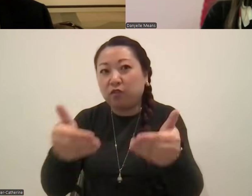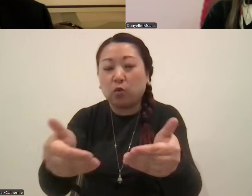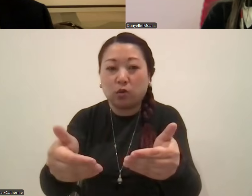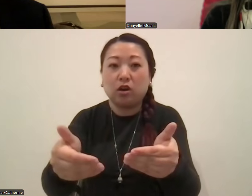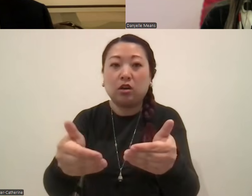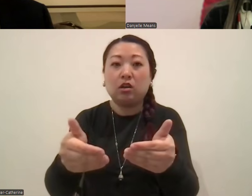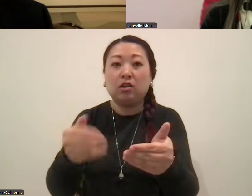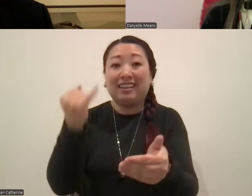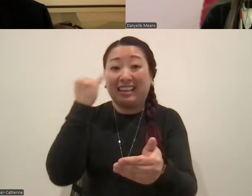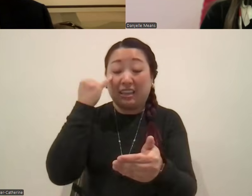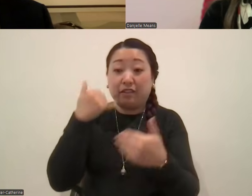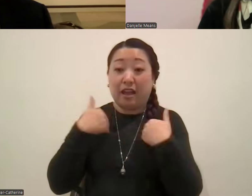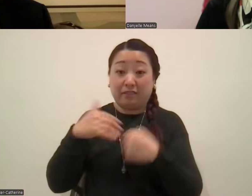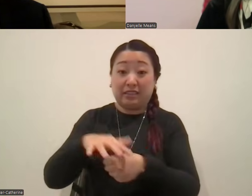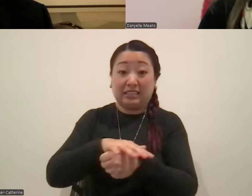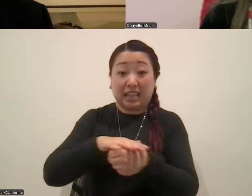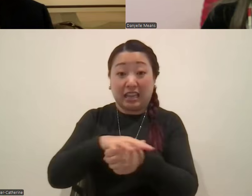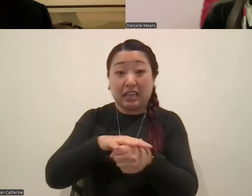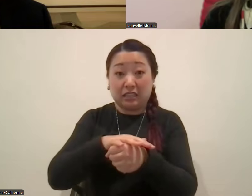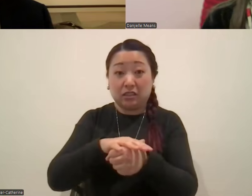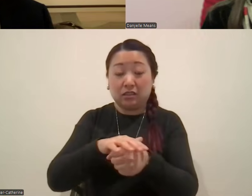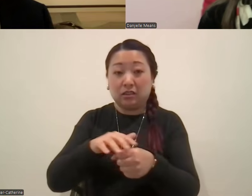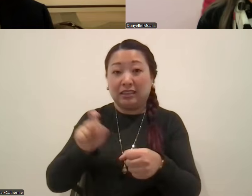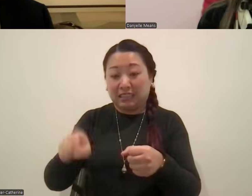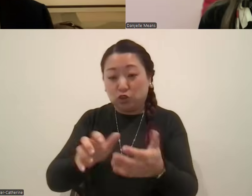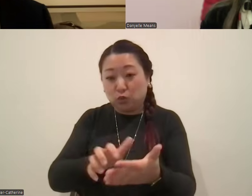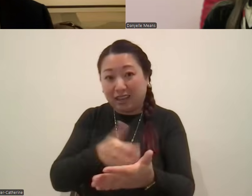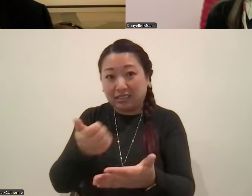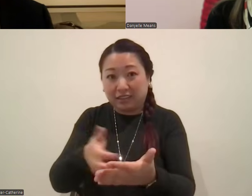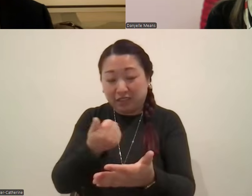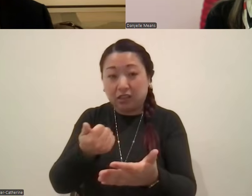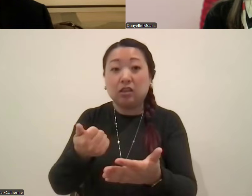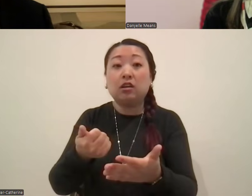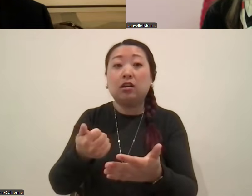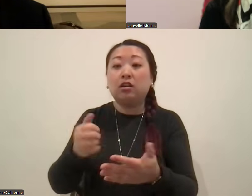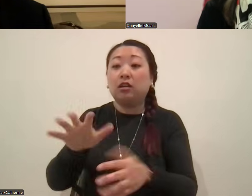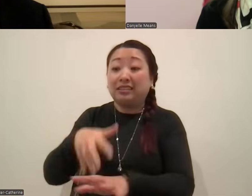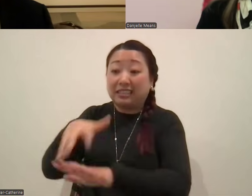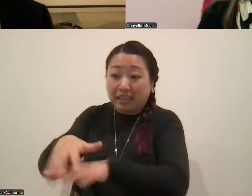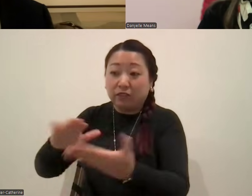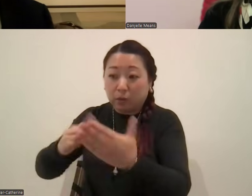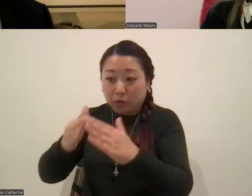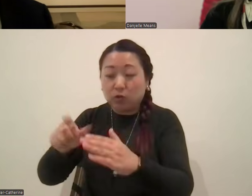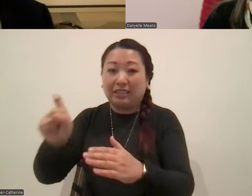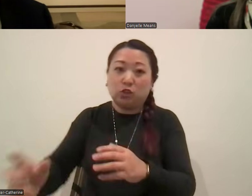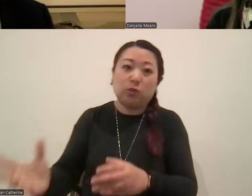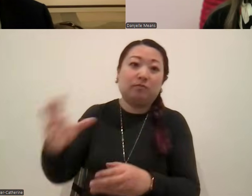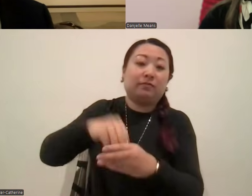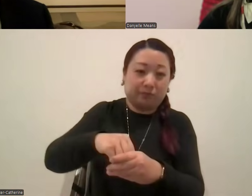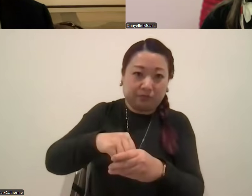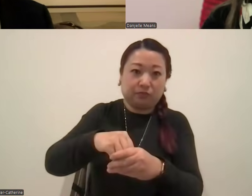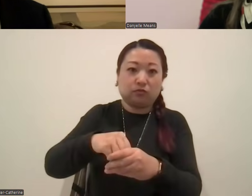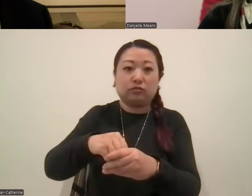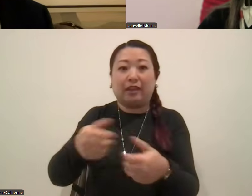site that is going to be excavated, that Native communities be involved in that so that they can